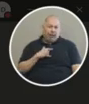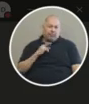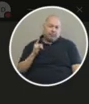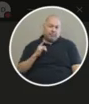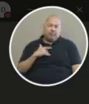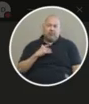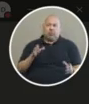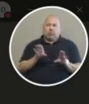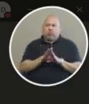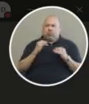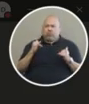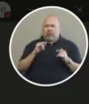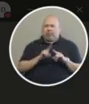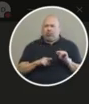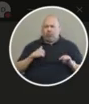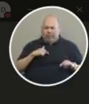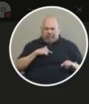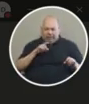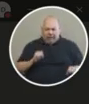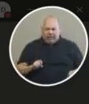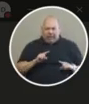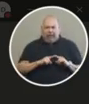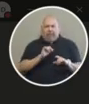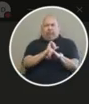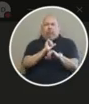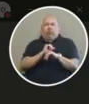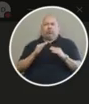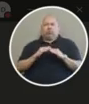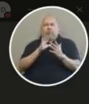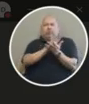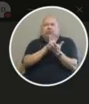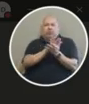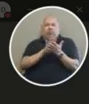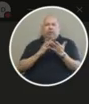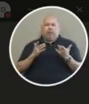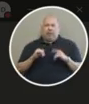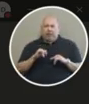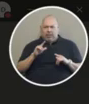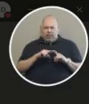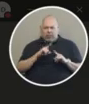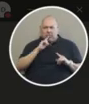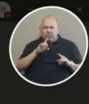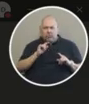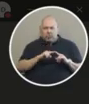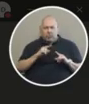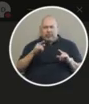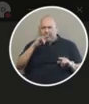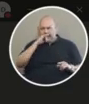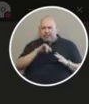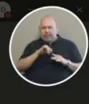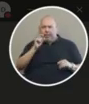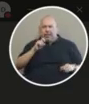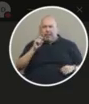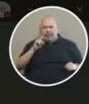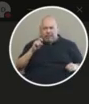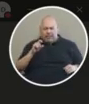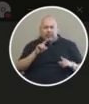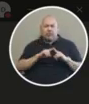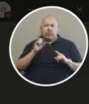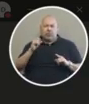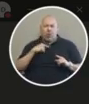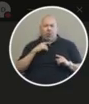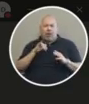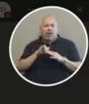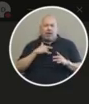now, but we can get, and we have worked with the school district to try to get those MiFis to kids that need them, and we're happy to do that